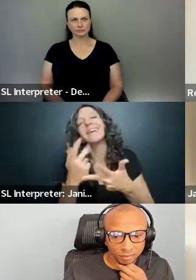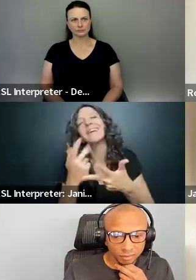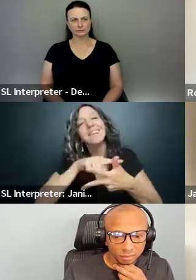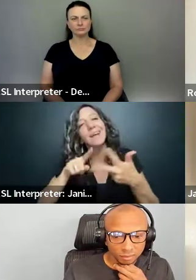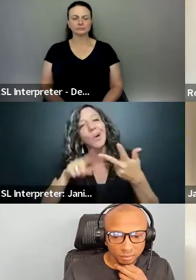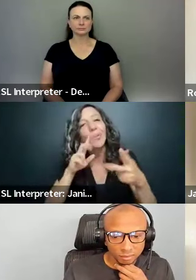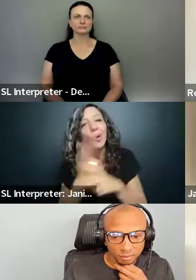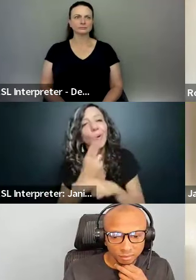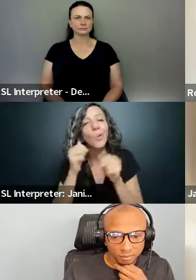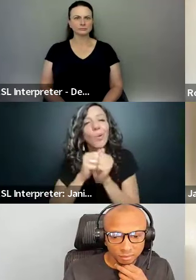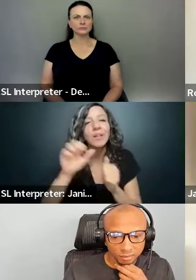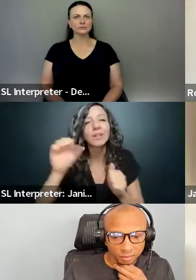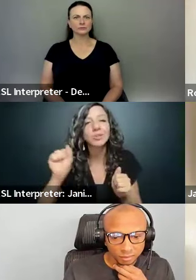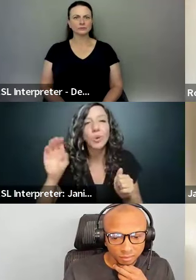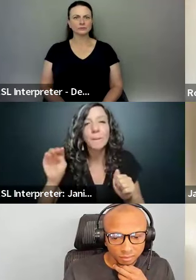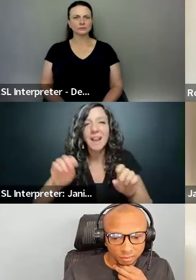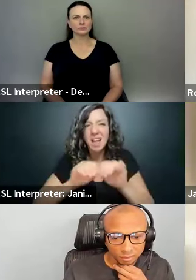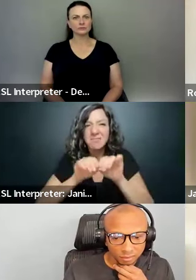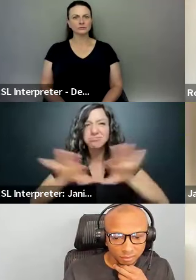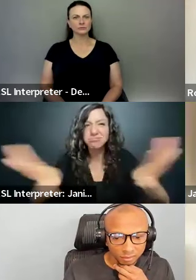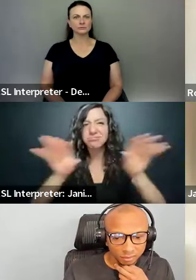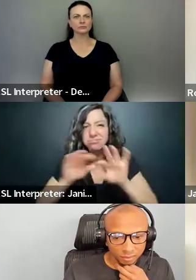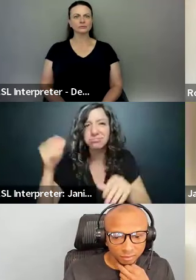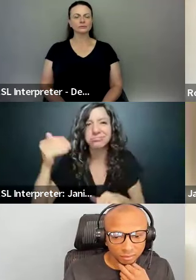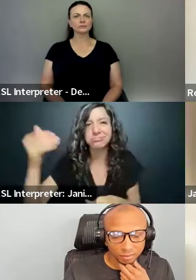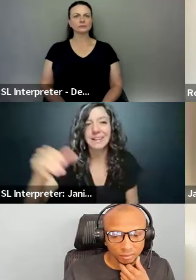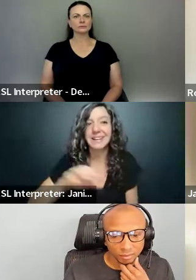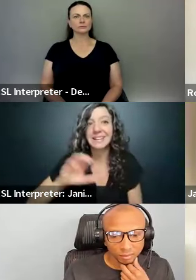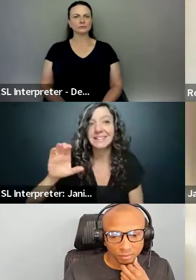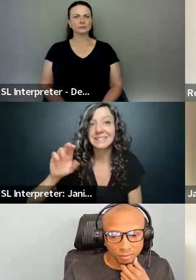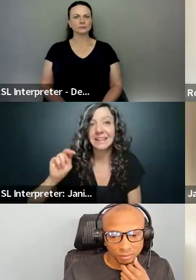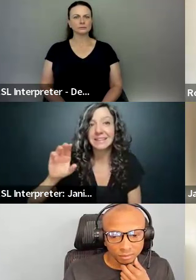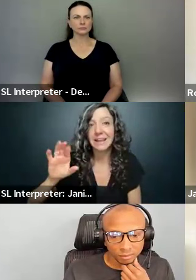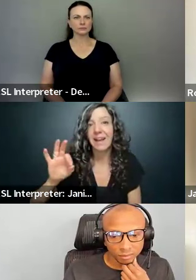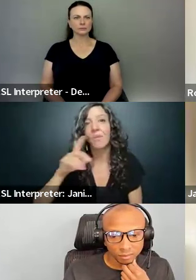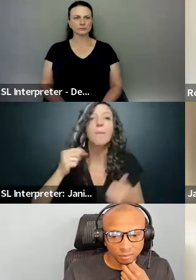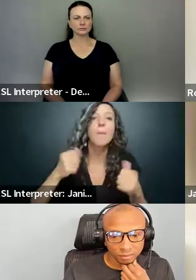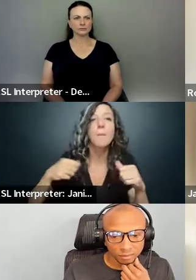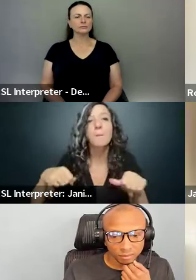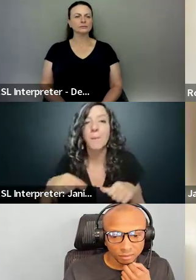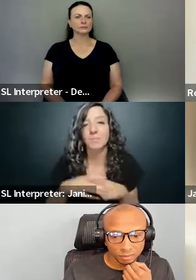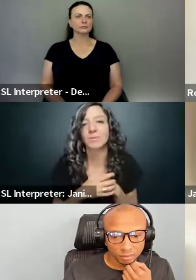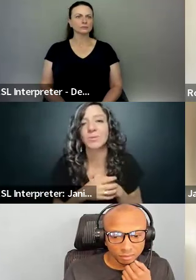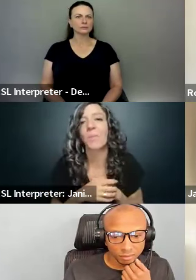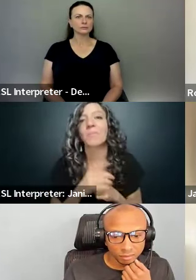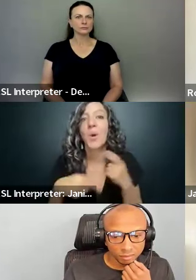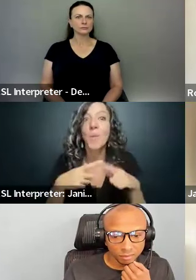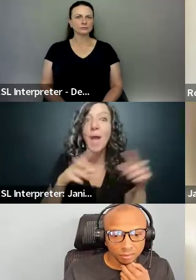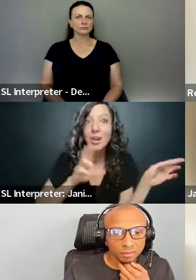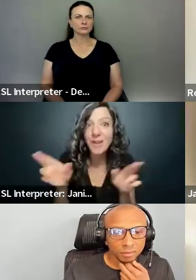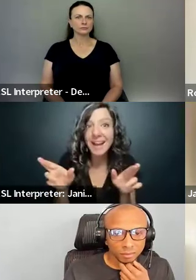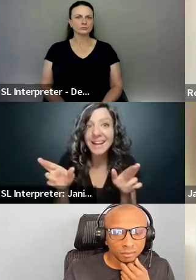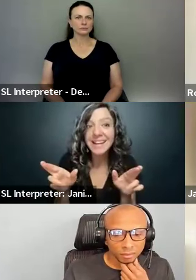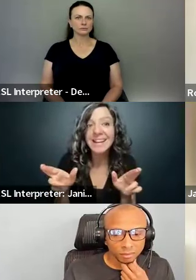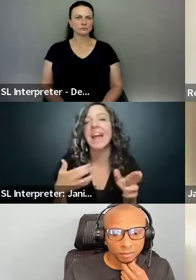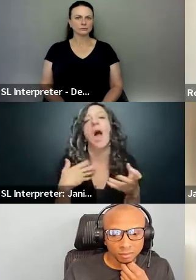And the goal is for the CNCF to share that. So it's better to kind of when that comes in that we share that